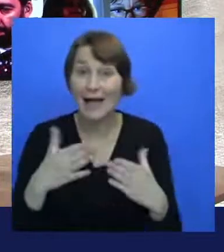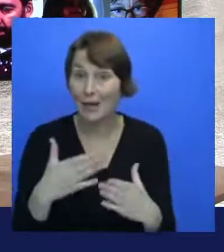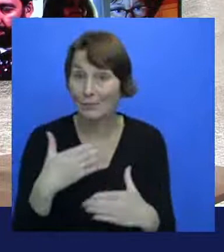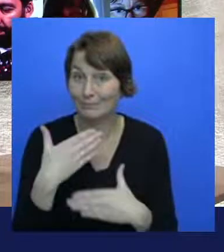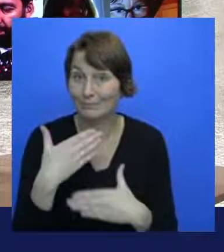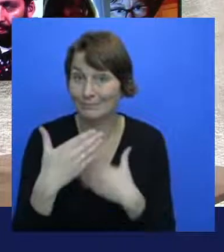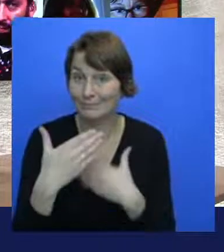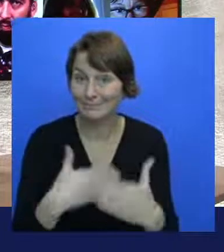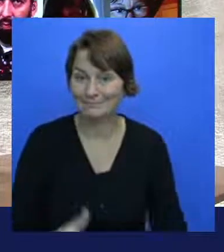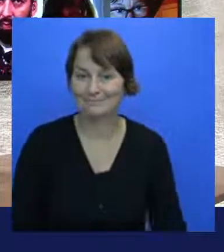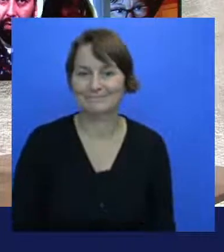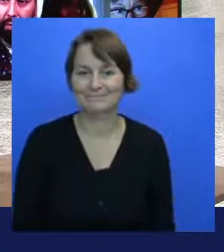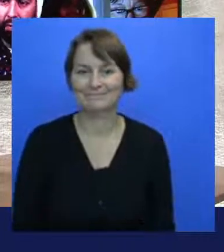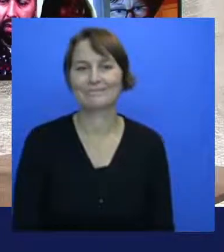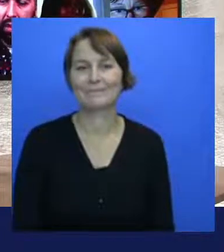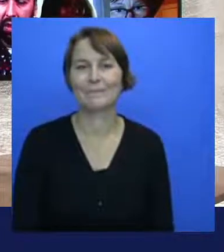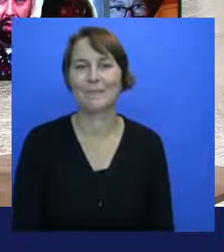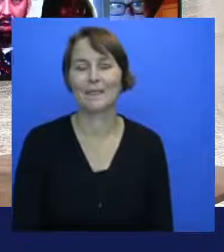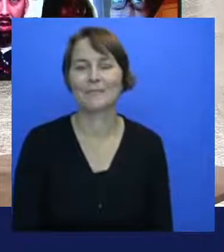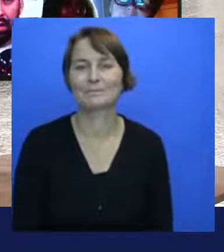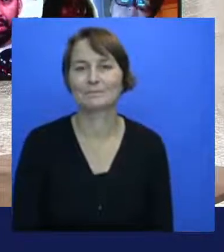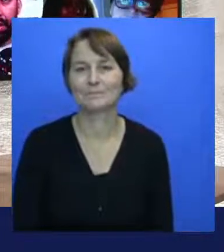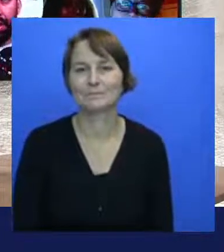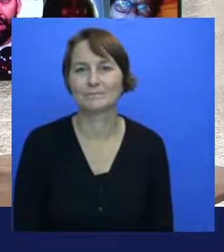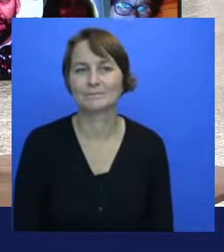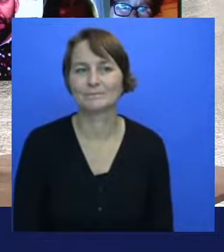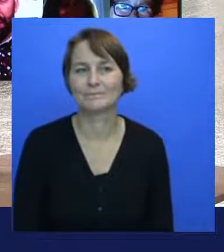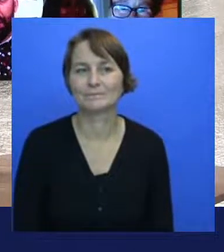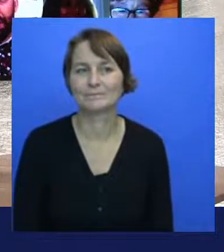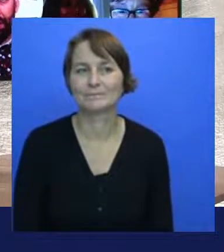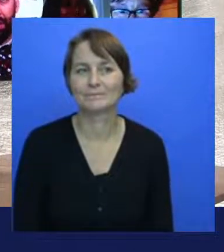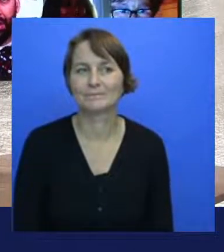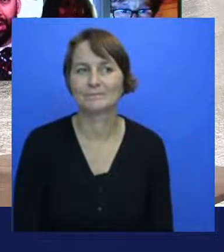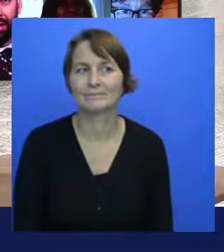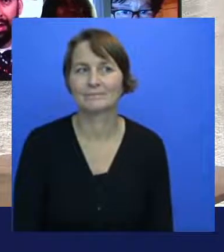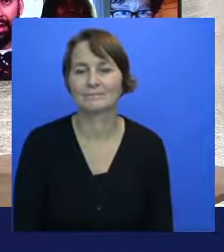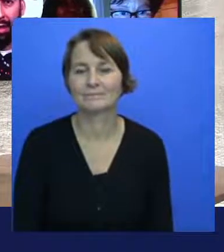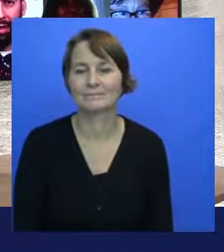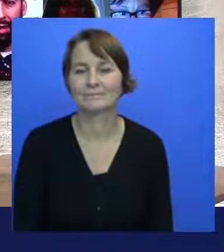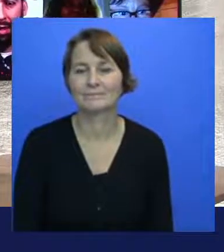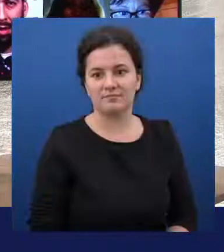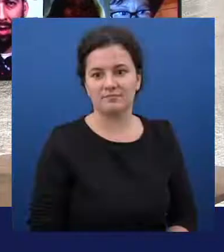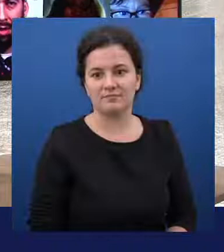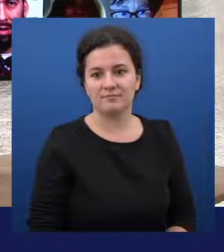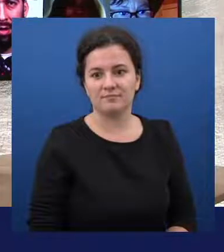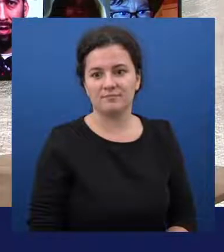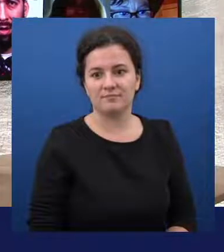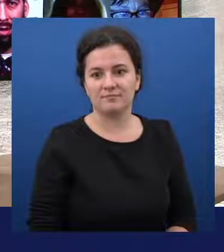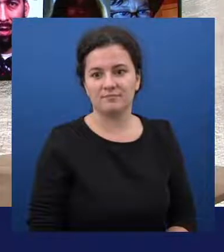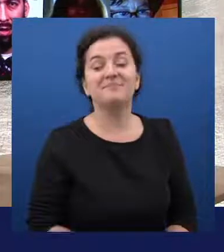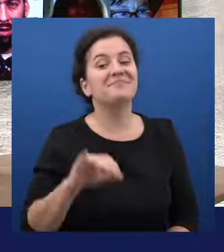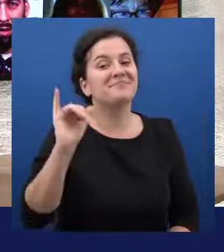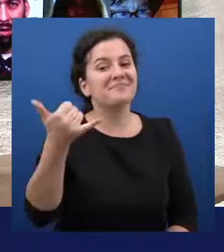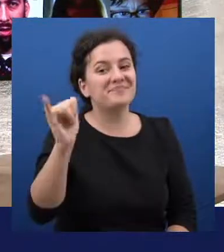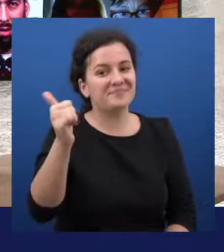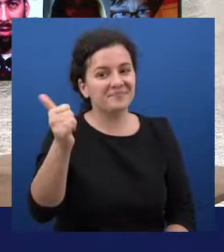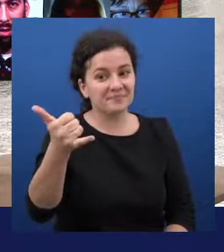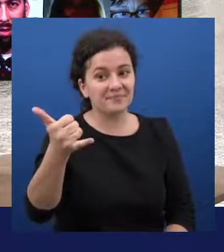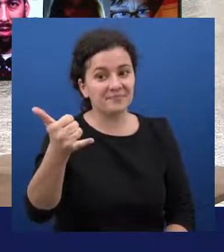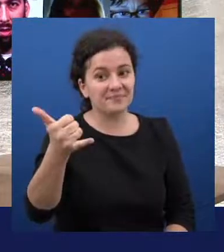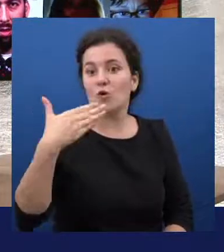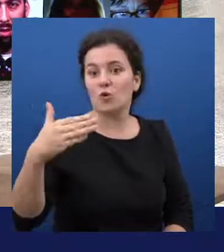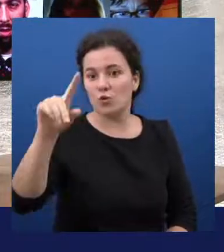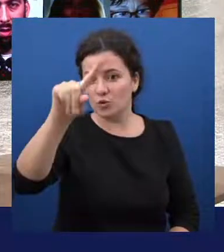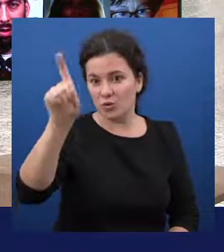Yeah, so good question. It's a brand new category of cognitive